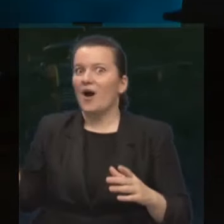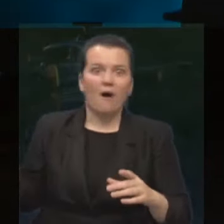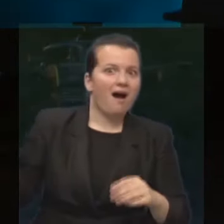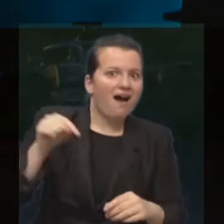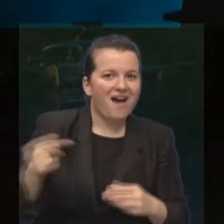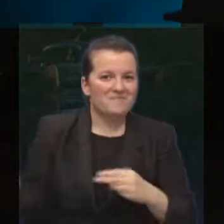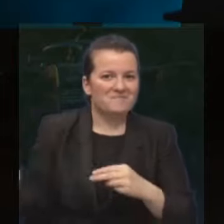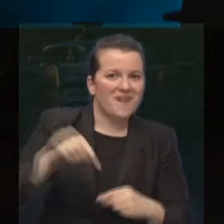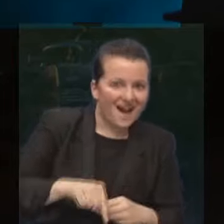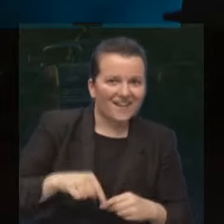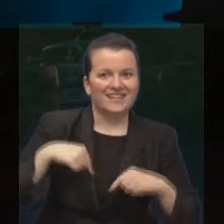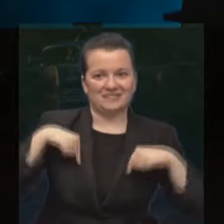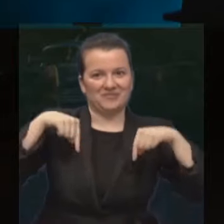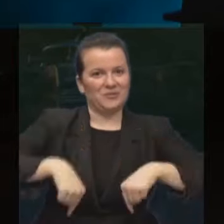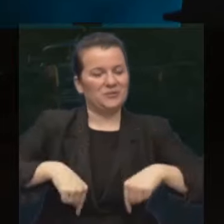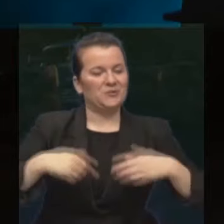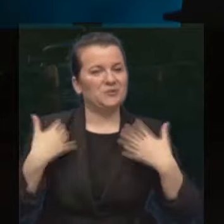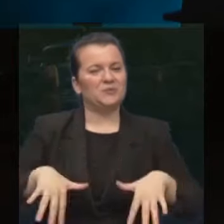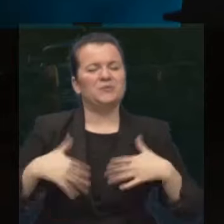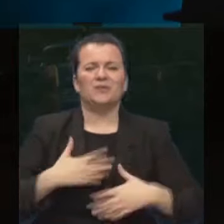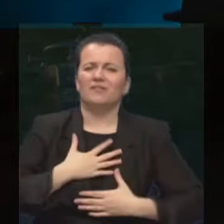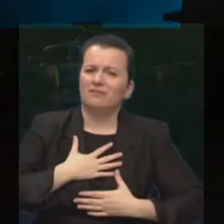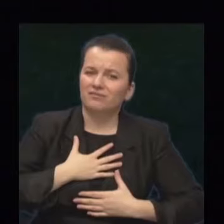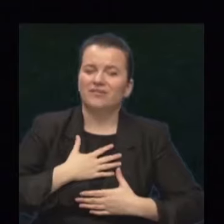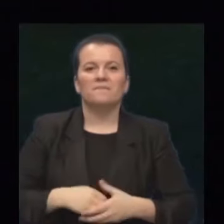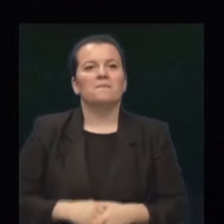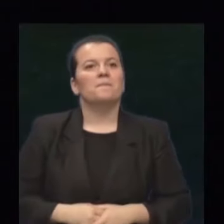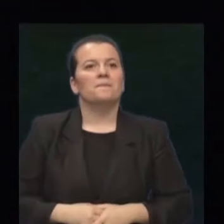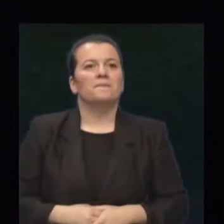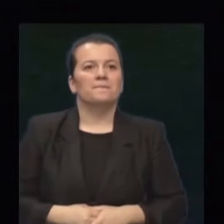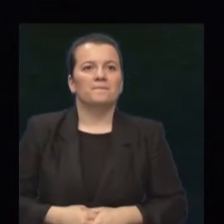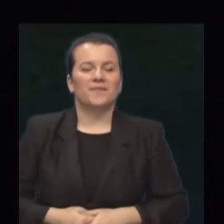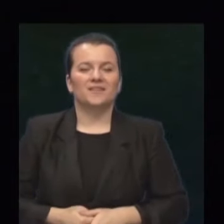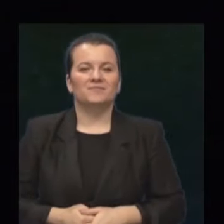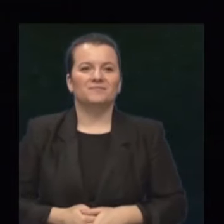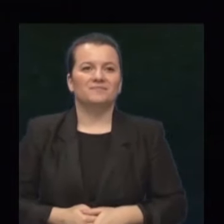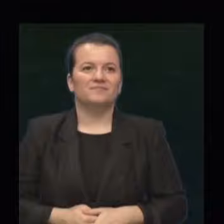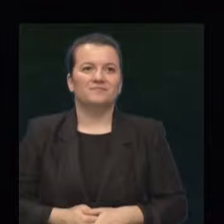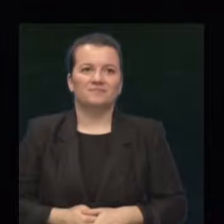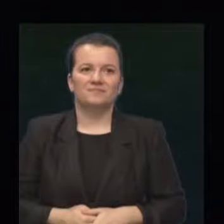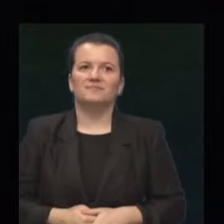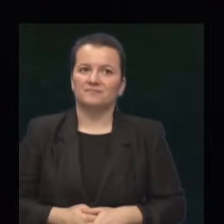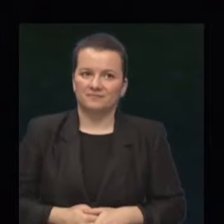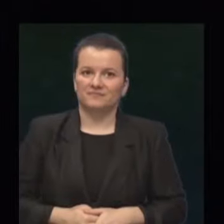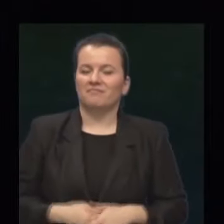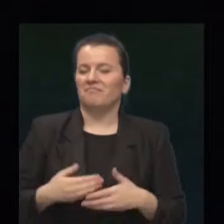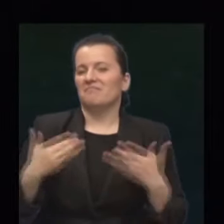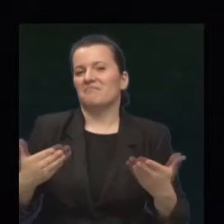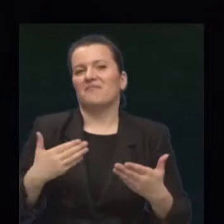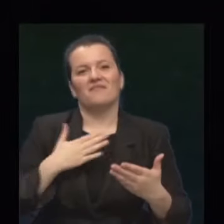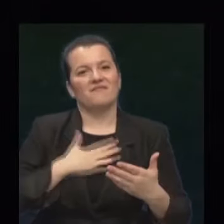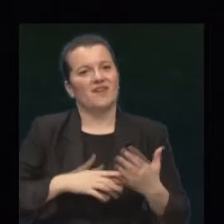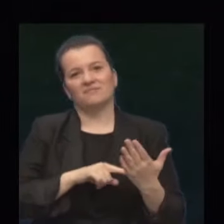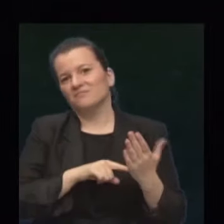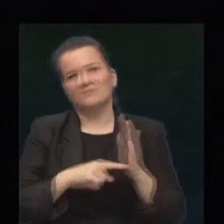to be more favorable, but well, in the heart of a storm, I think we should speak words of confidence. After